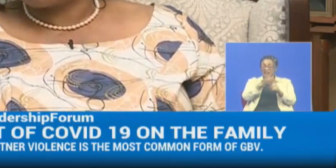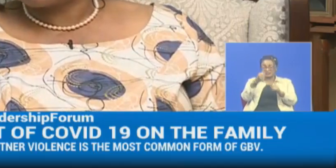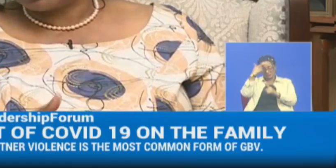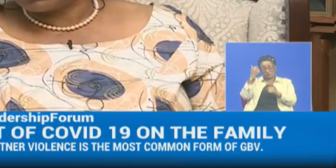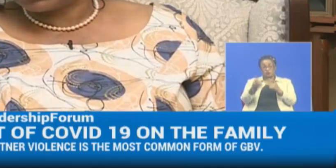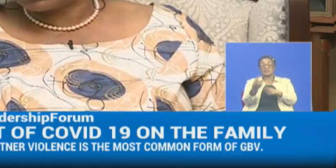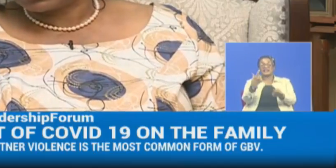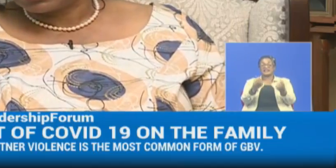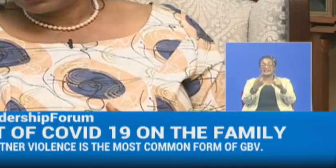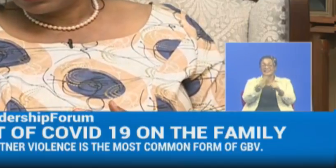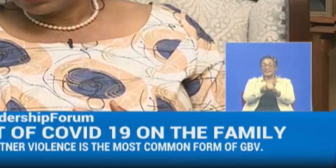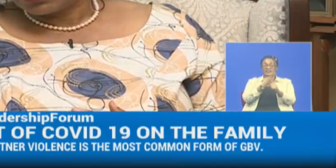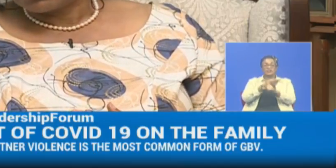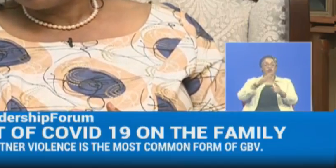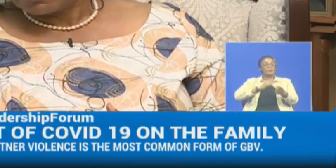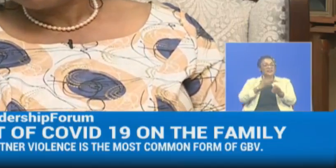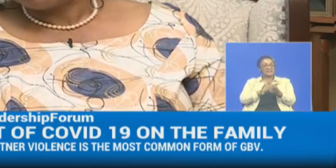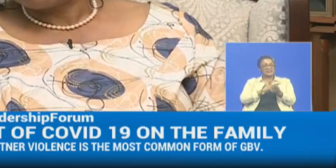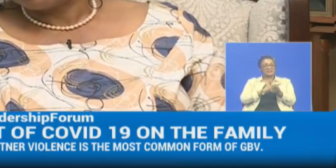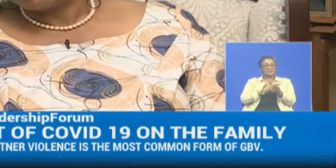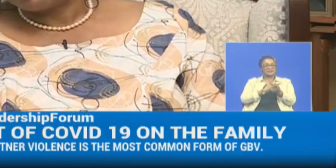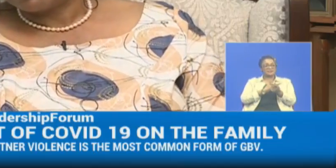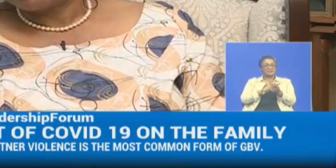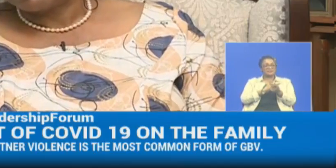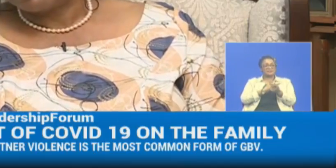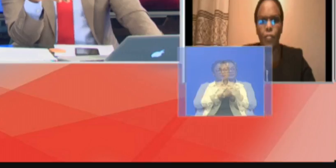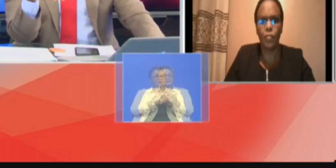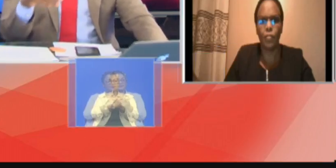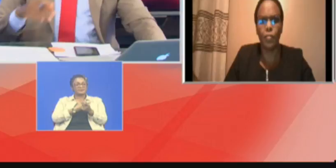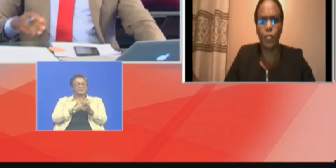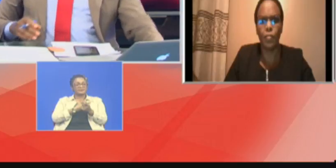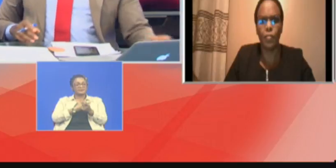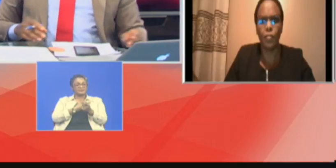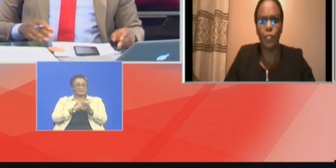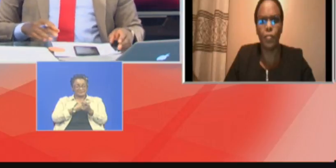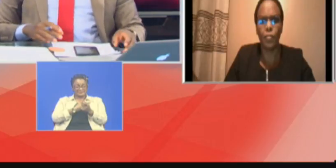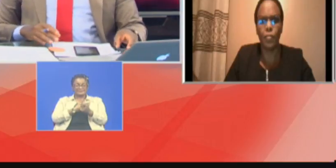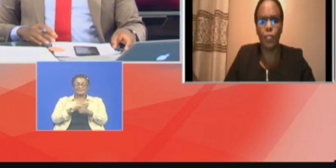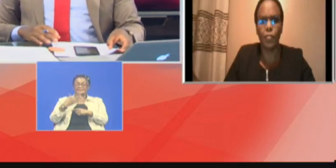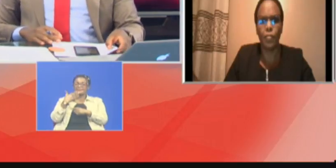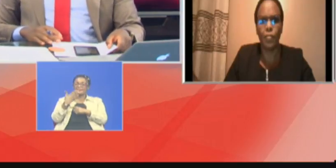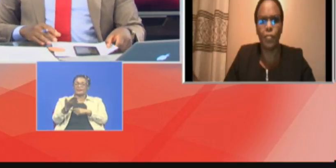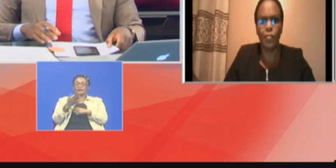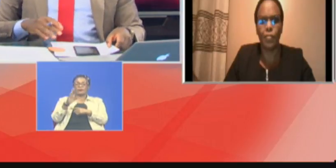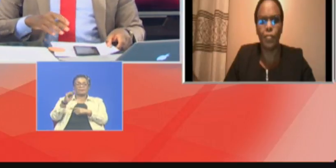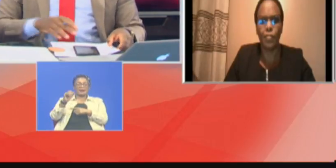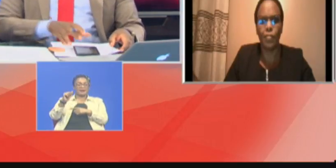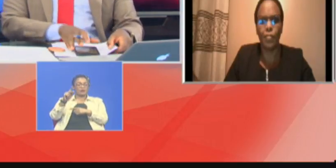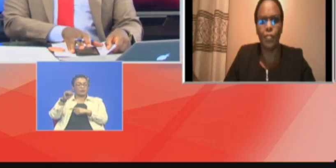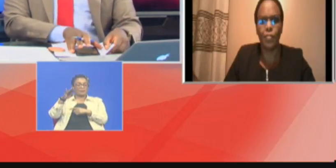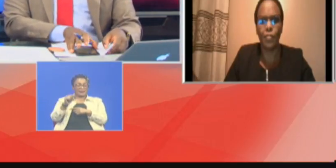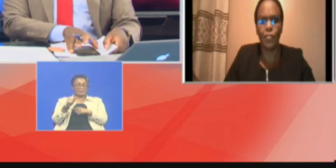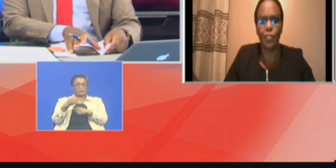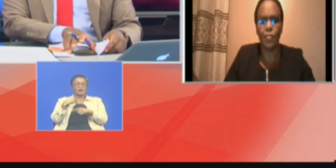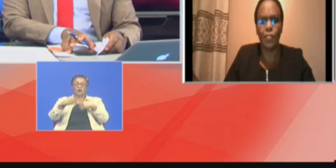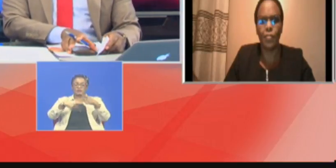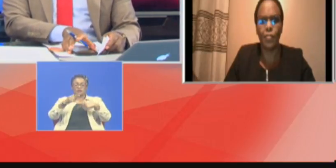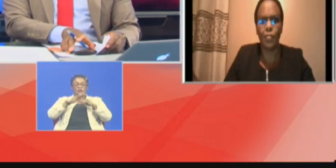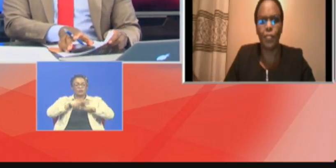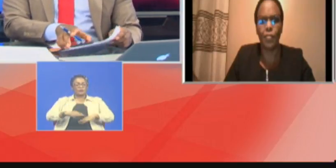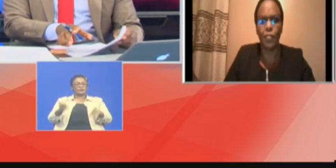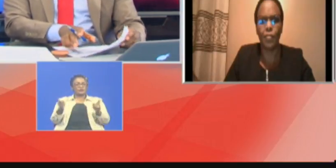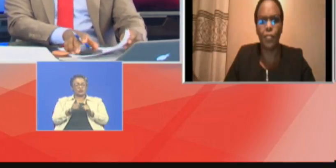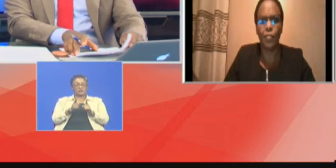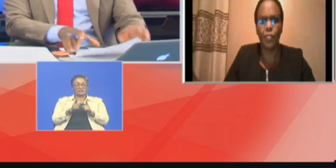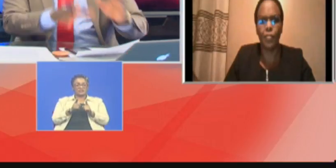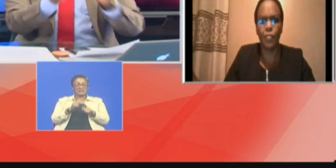in different committees. Thank you. Right. Thank you, Margaret Kobia. We continue with the conversation apace. We take a short break right now. When we